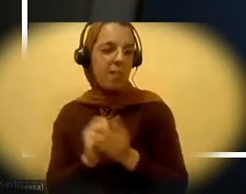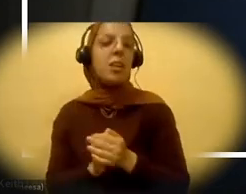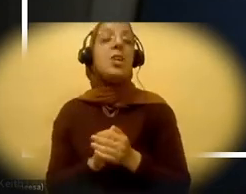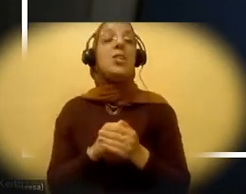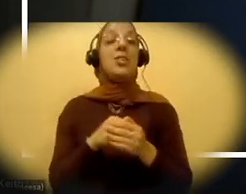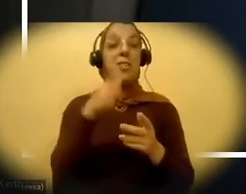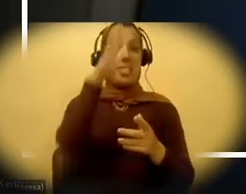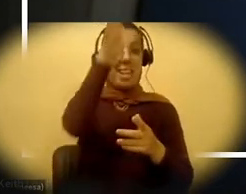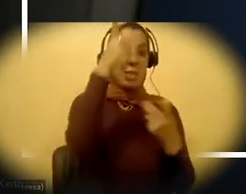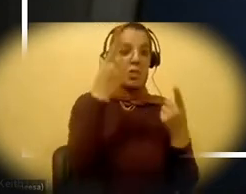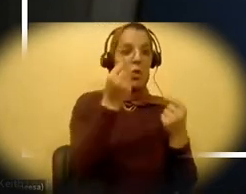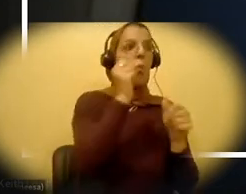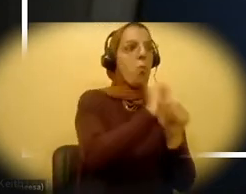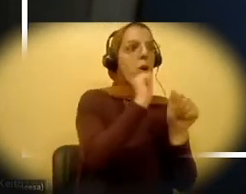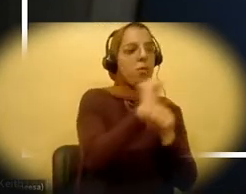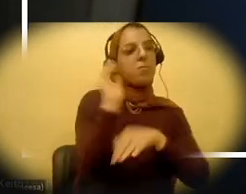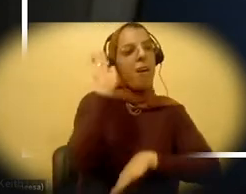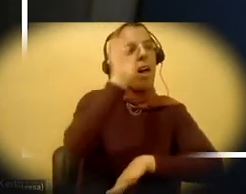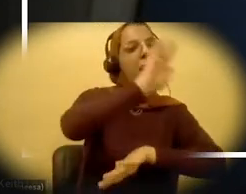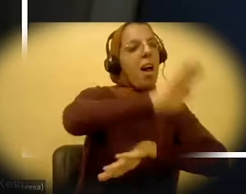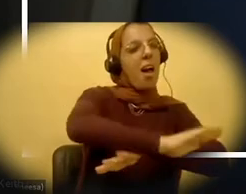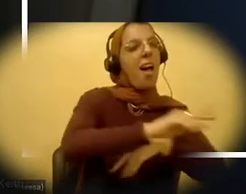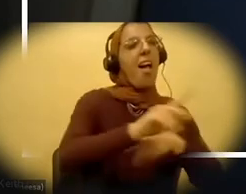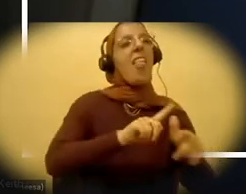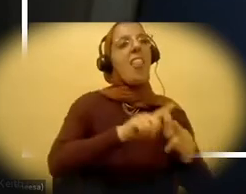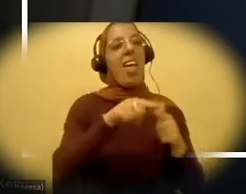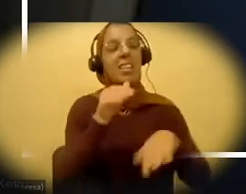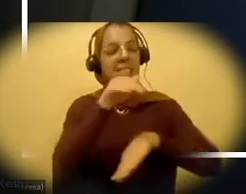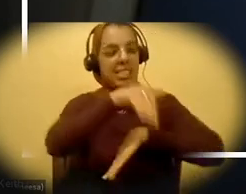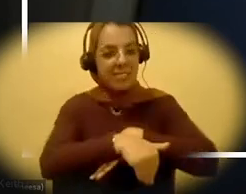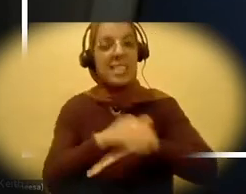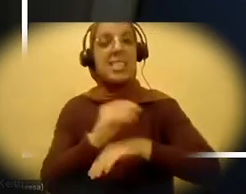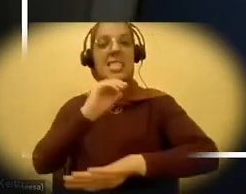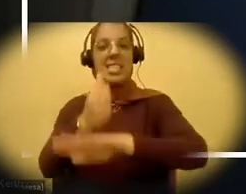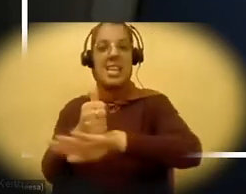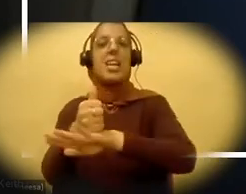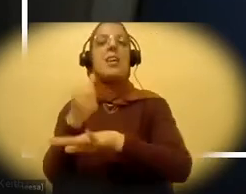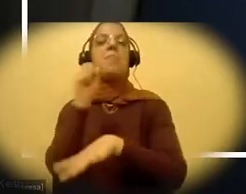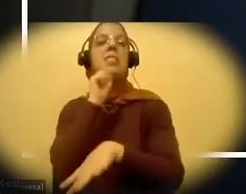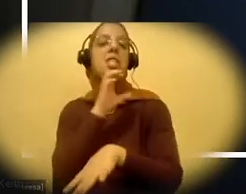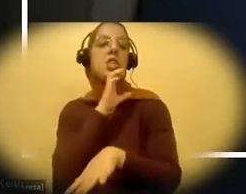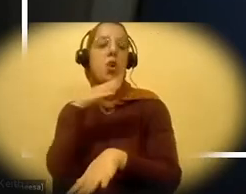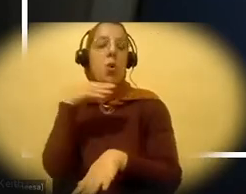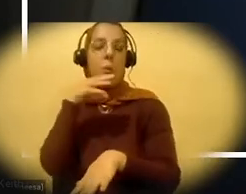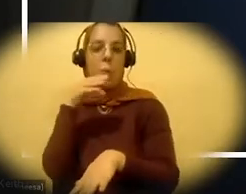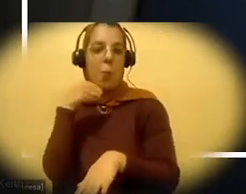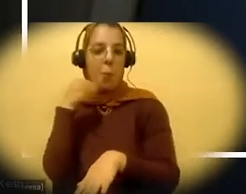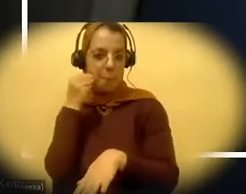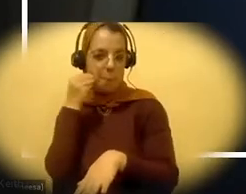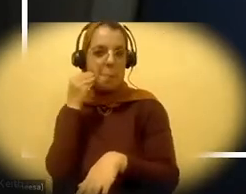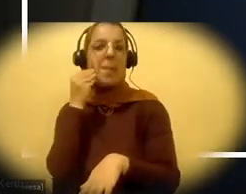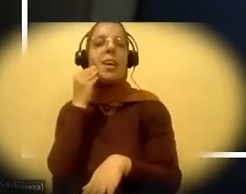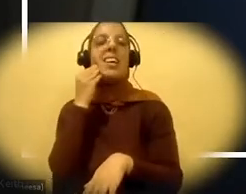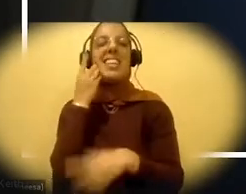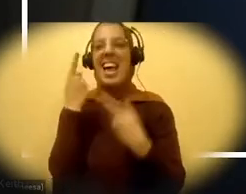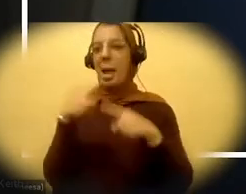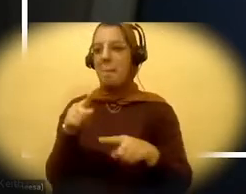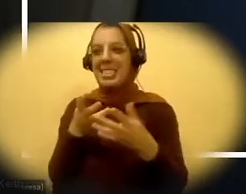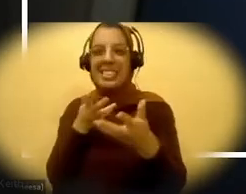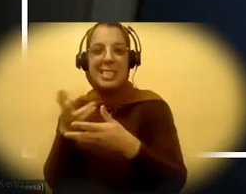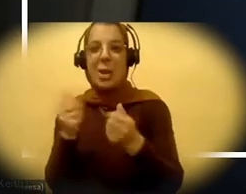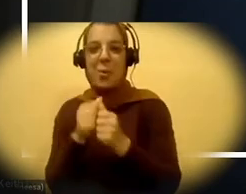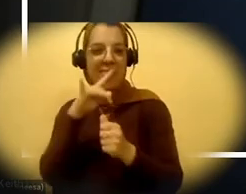working on that. So he would never see the kids. So he said, okay, you've got to come to the store. So from the age of 7, I was